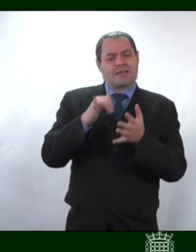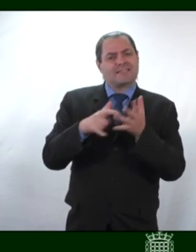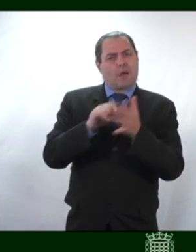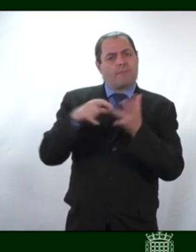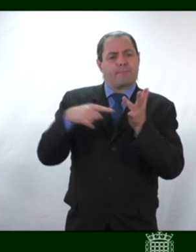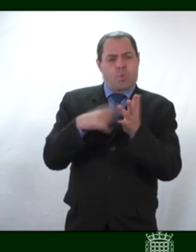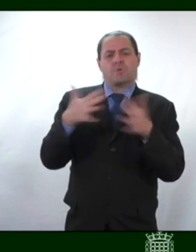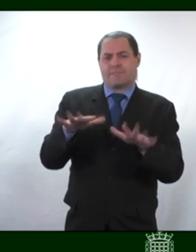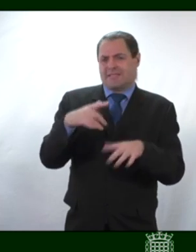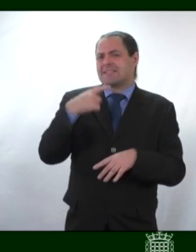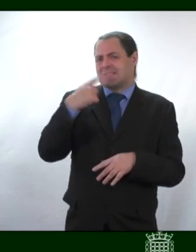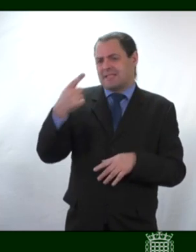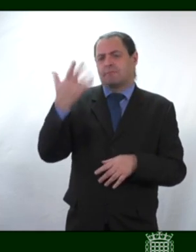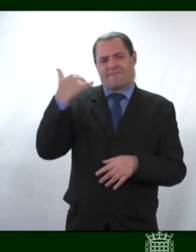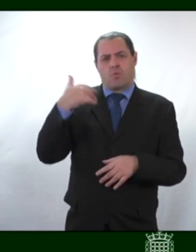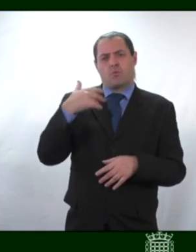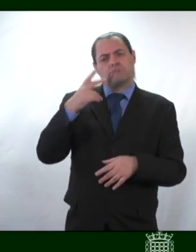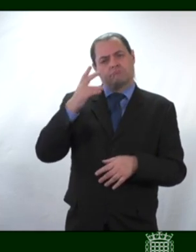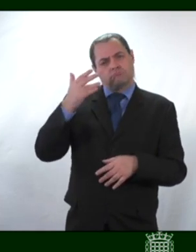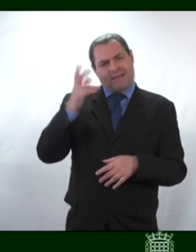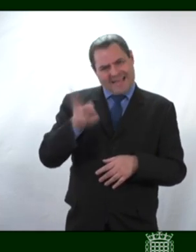also consistently made, and